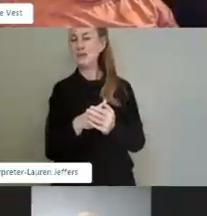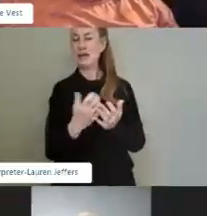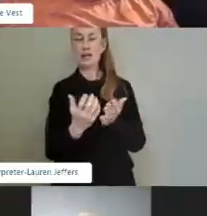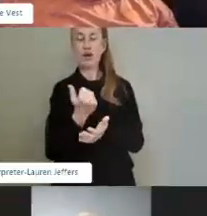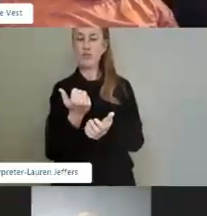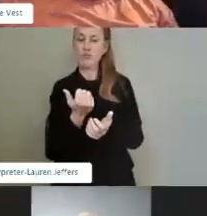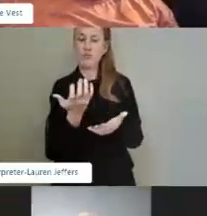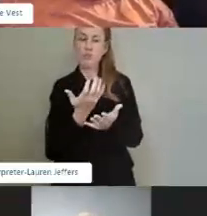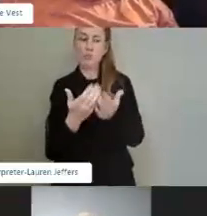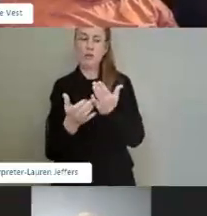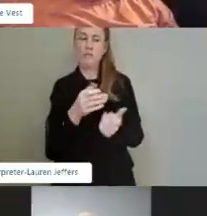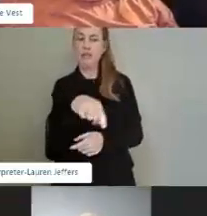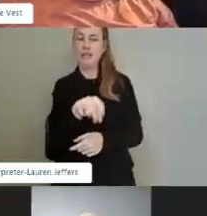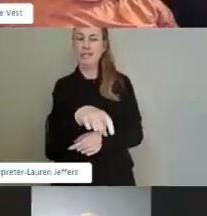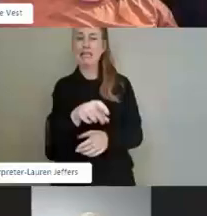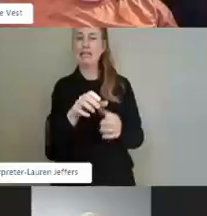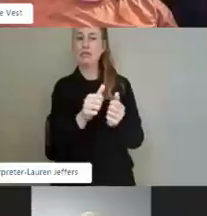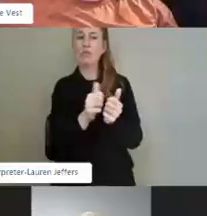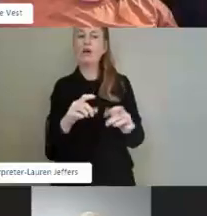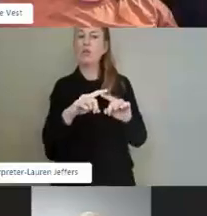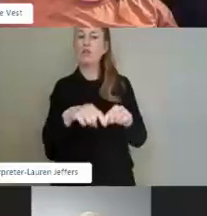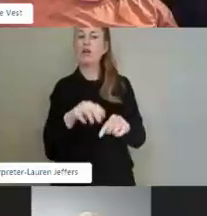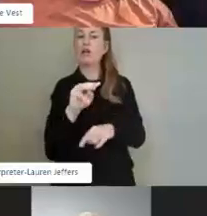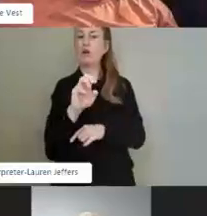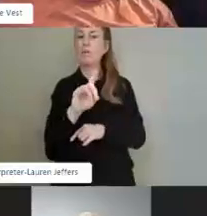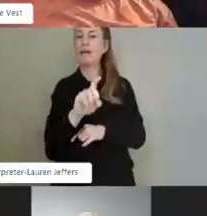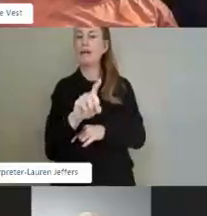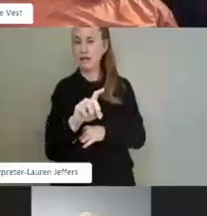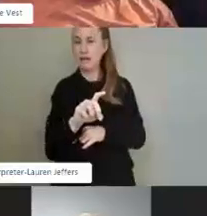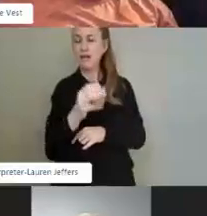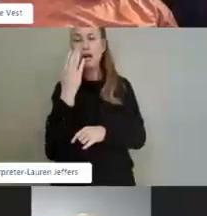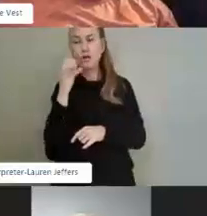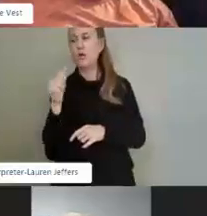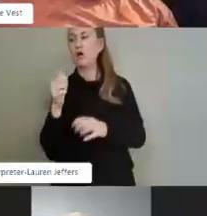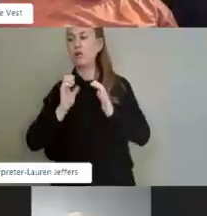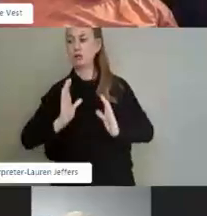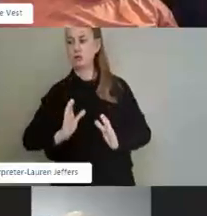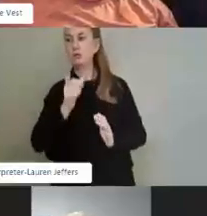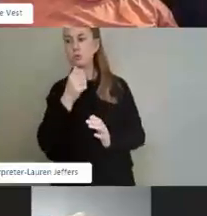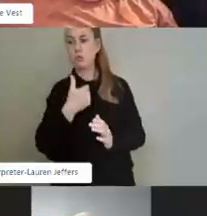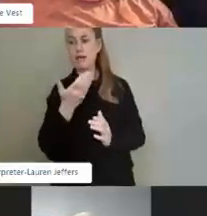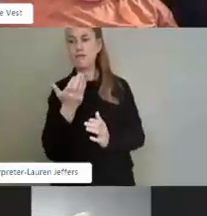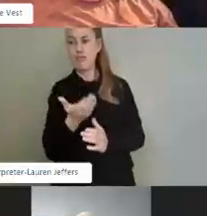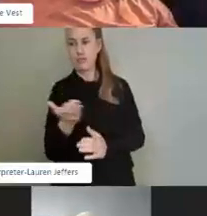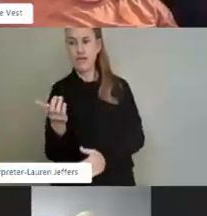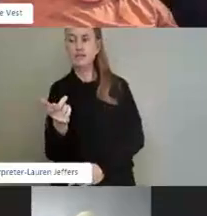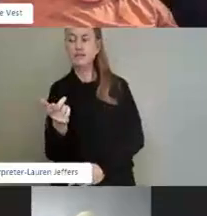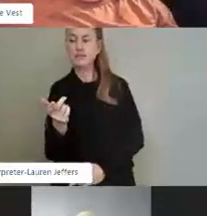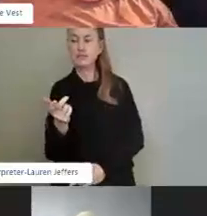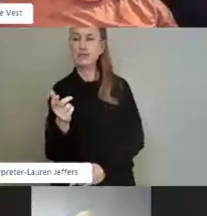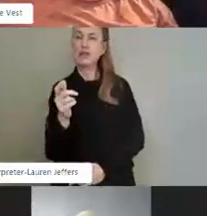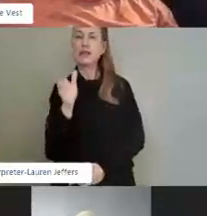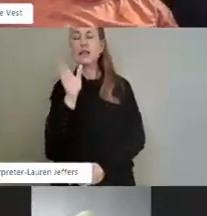without having to rely on Medicaid to get them. Like I know other consumers who've had things like a